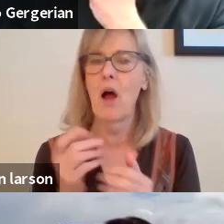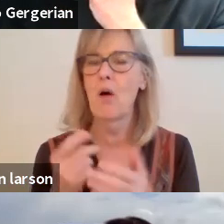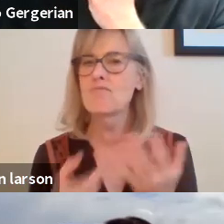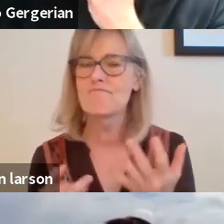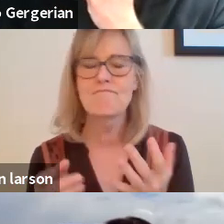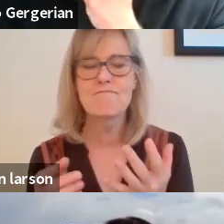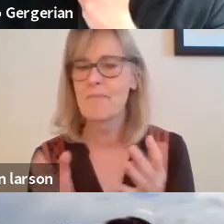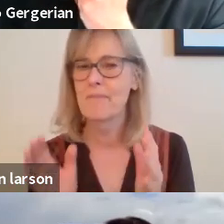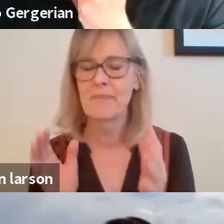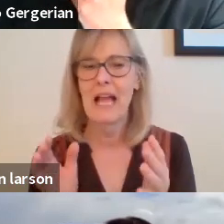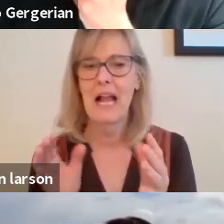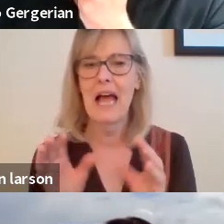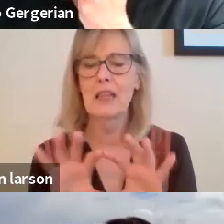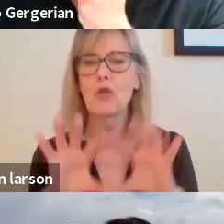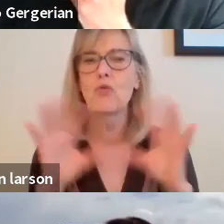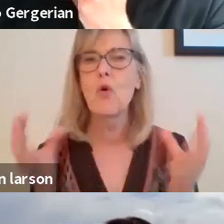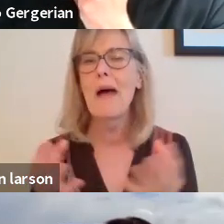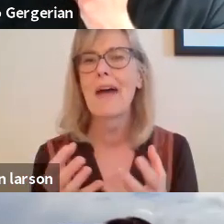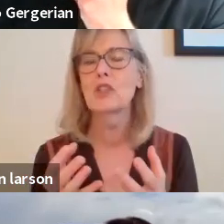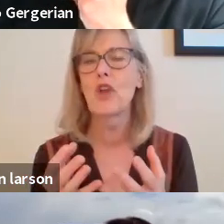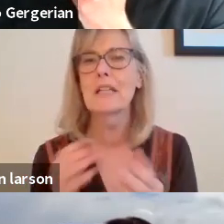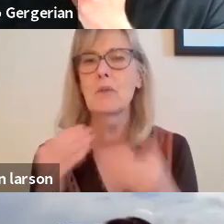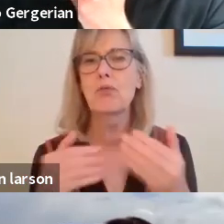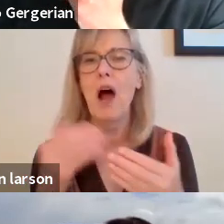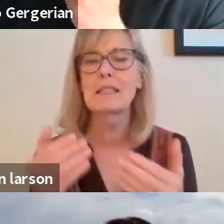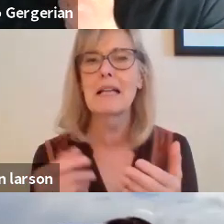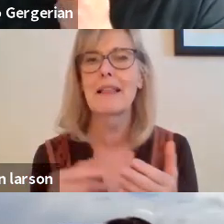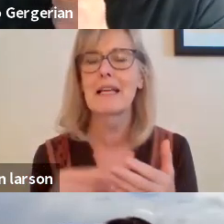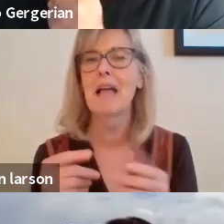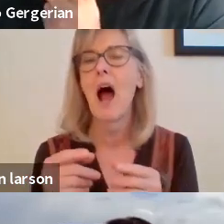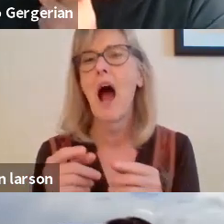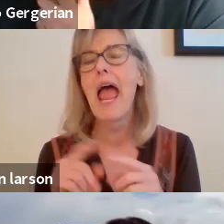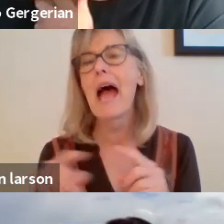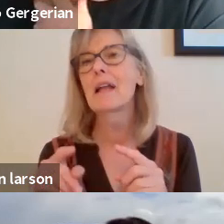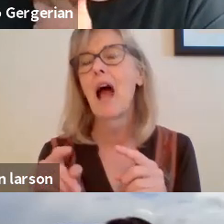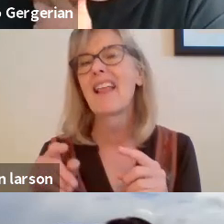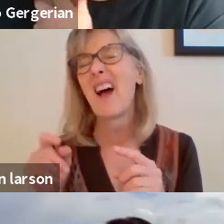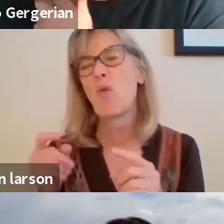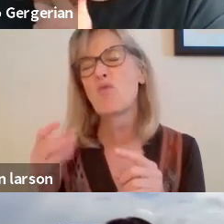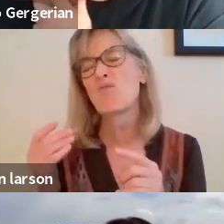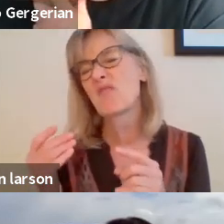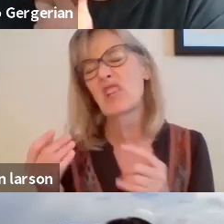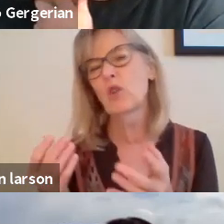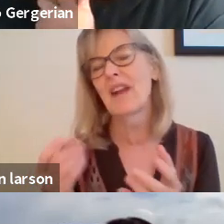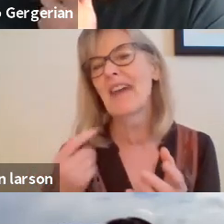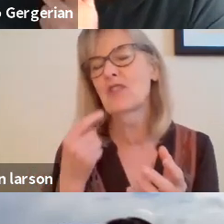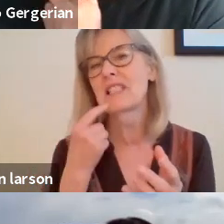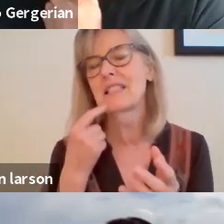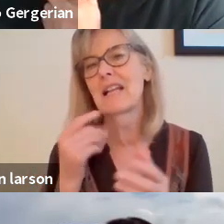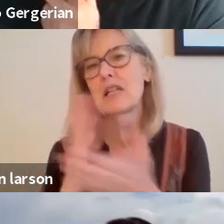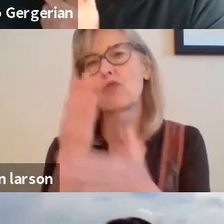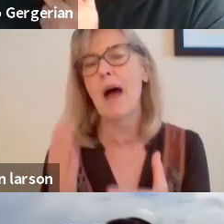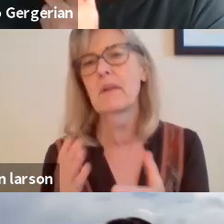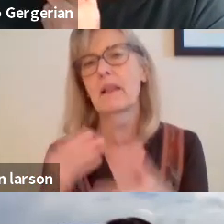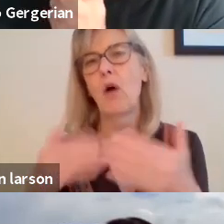you know, let the group have a chance to process this. And I